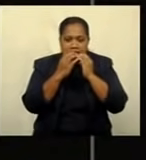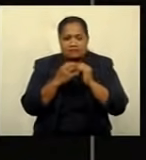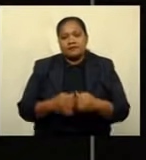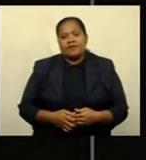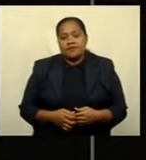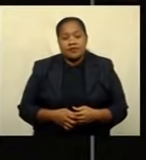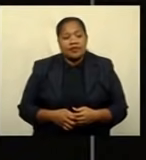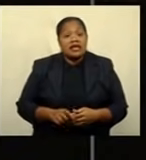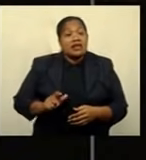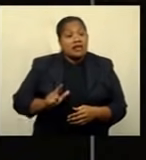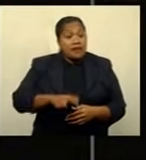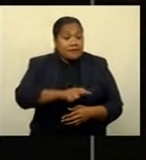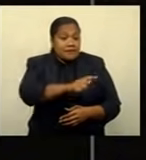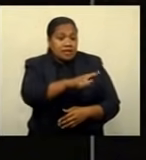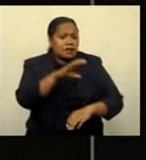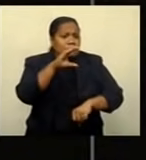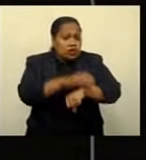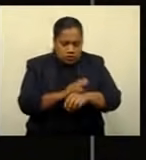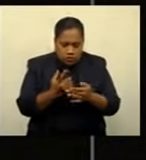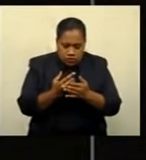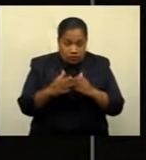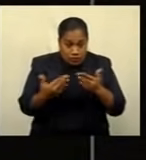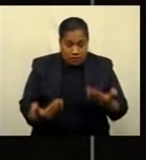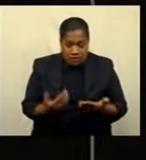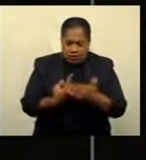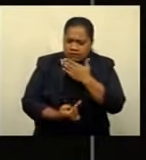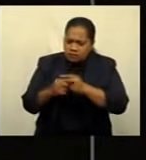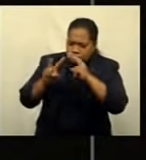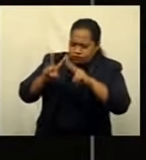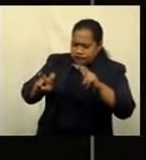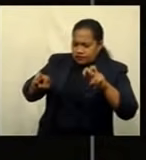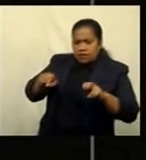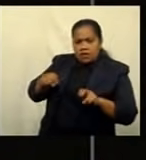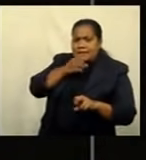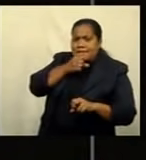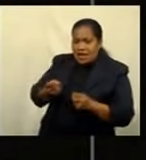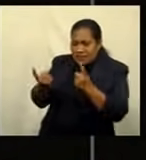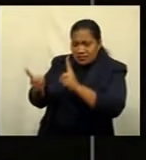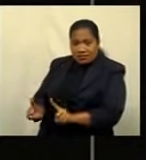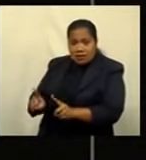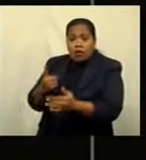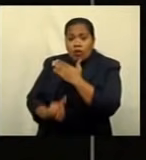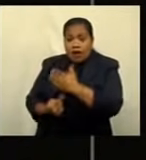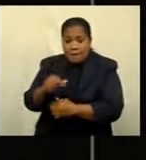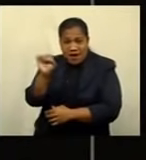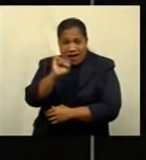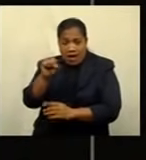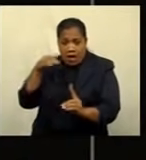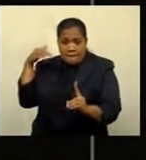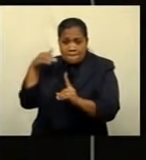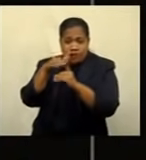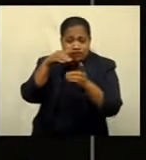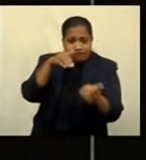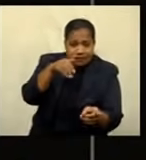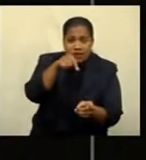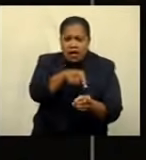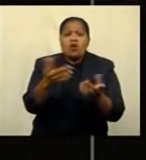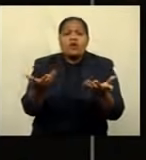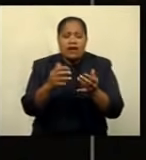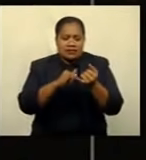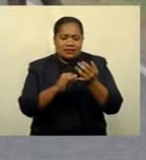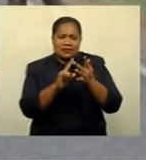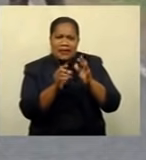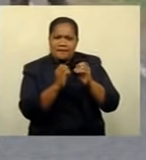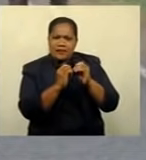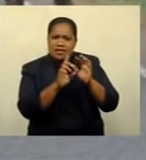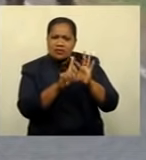Lambasa police are investigating the death of a man who was allegedly hit by a car along Korovo in Siberia, Lambasa last